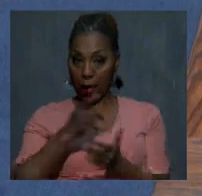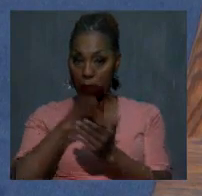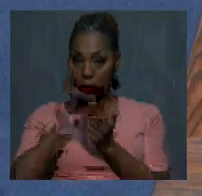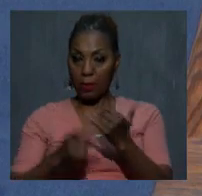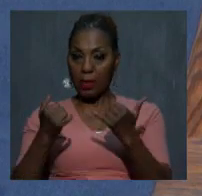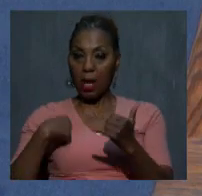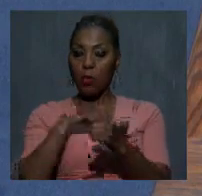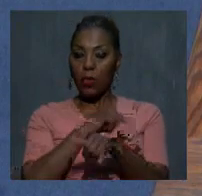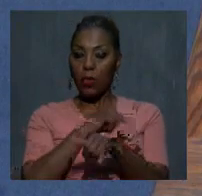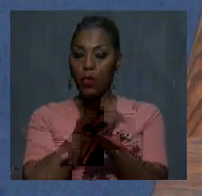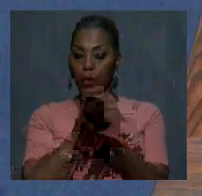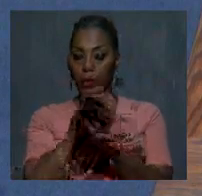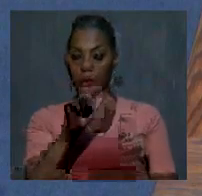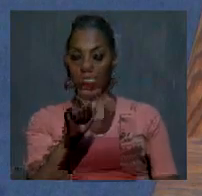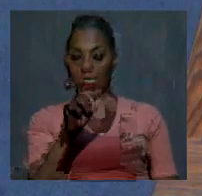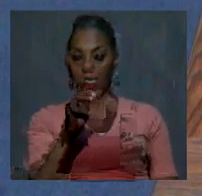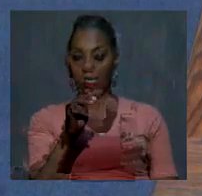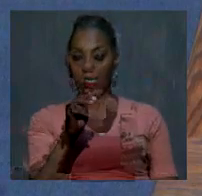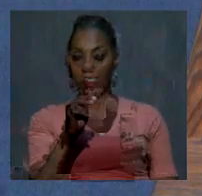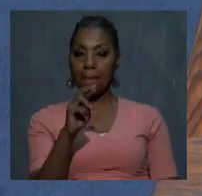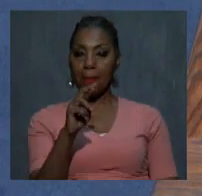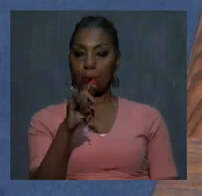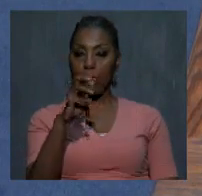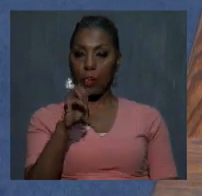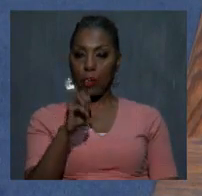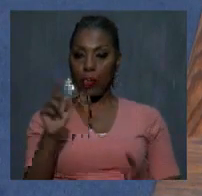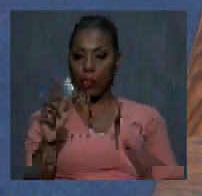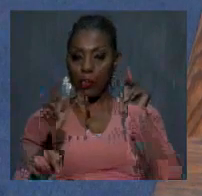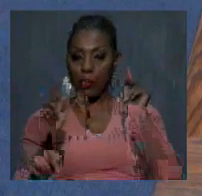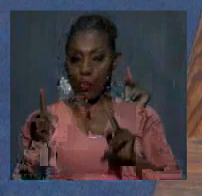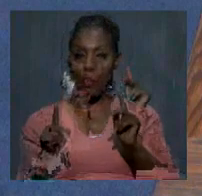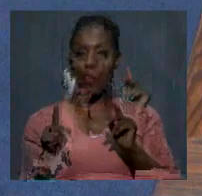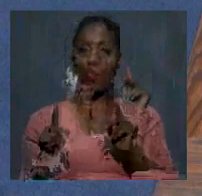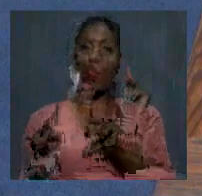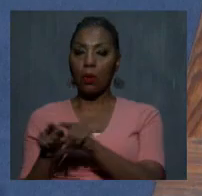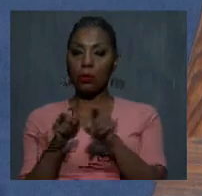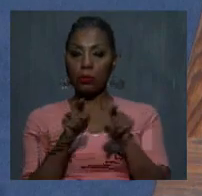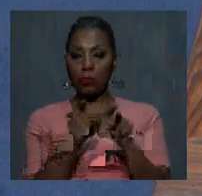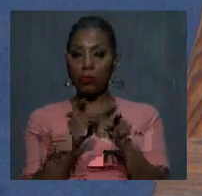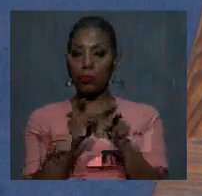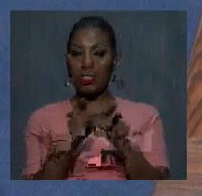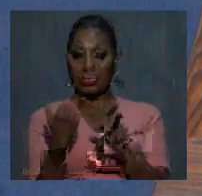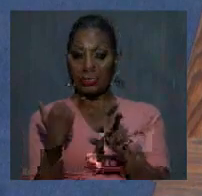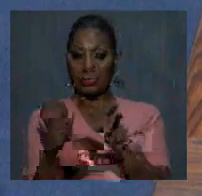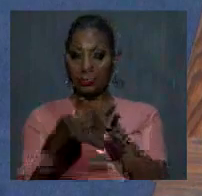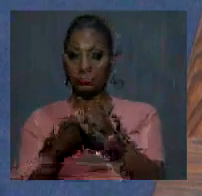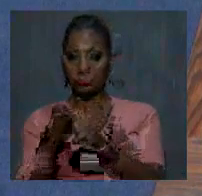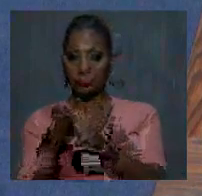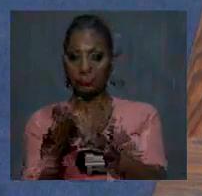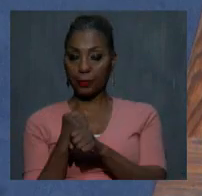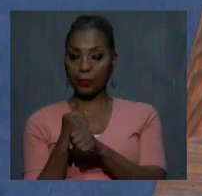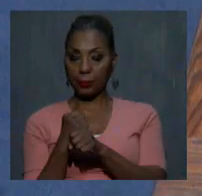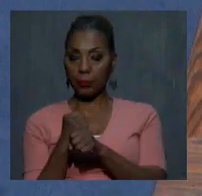utilize that's what I individuals and we last year